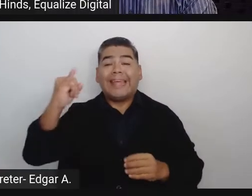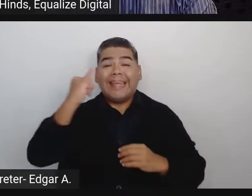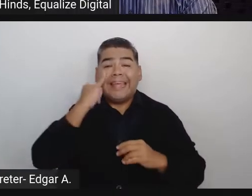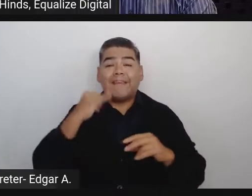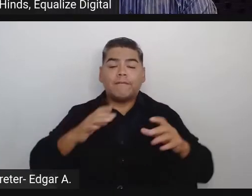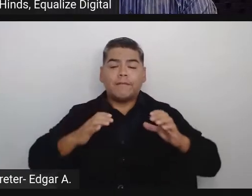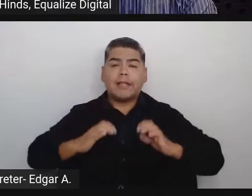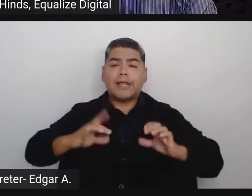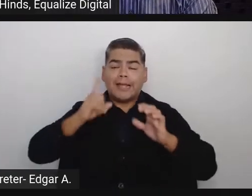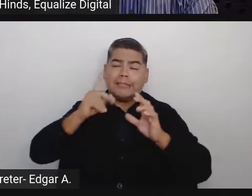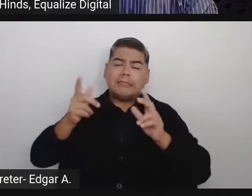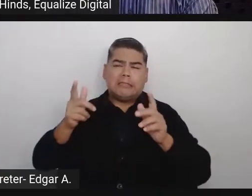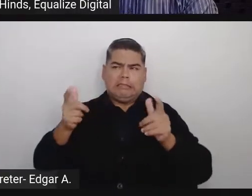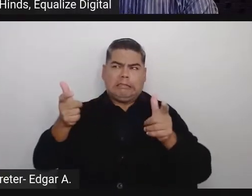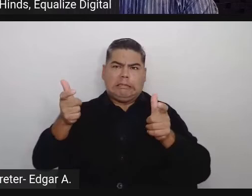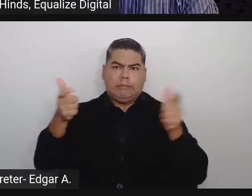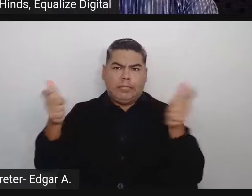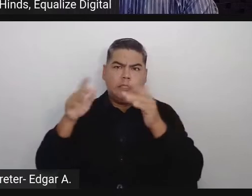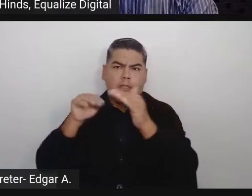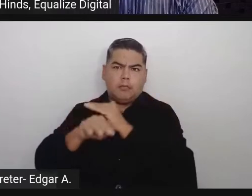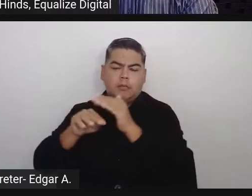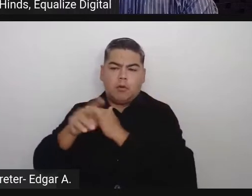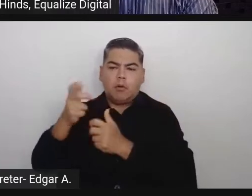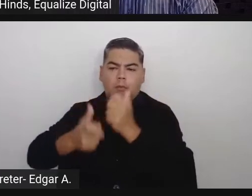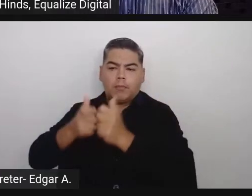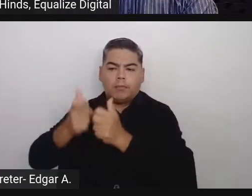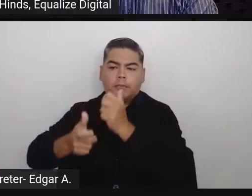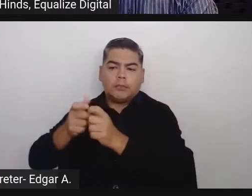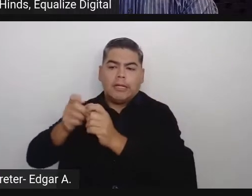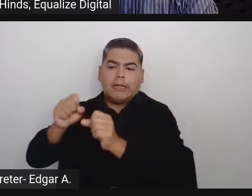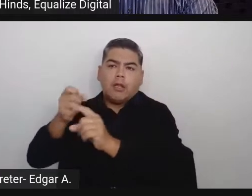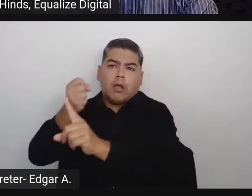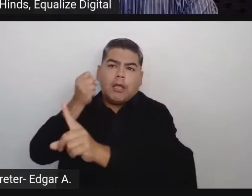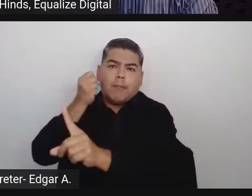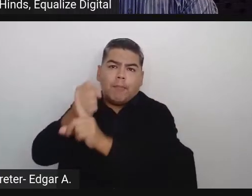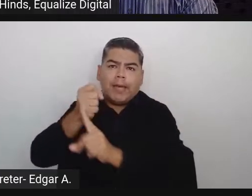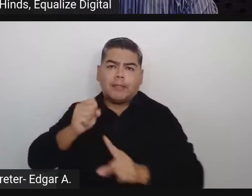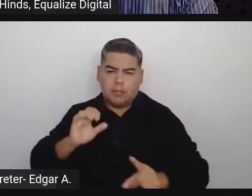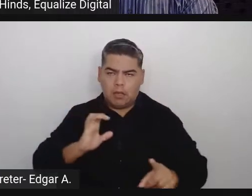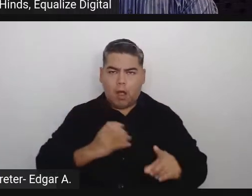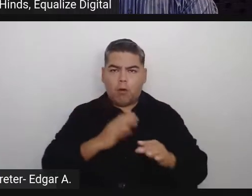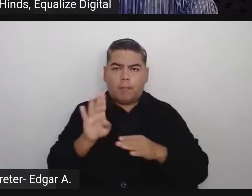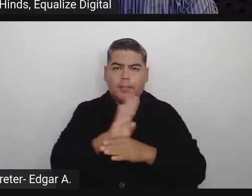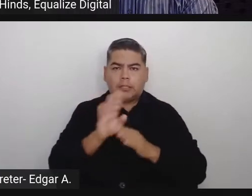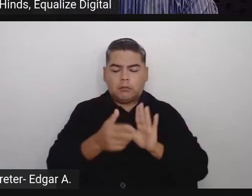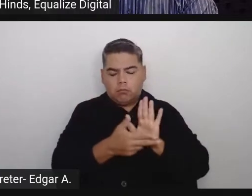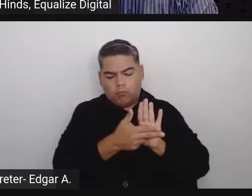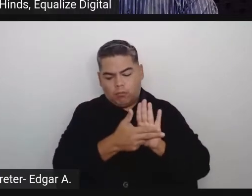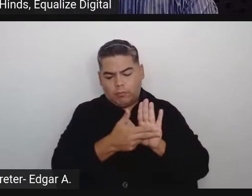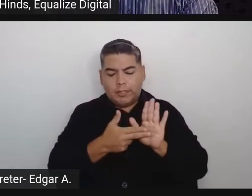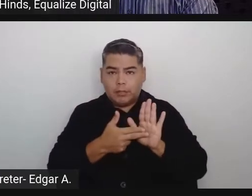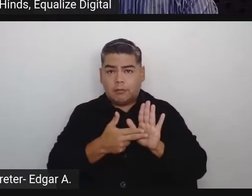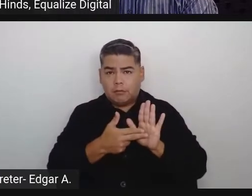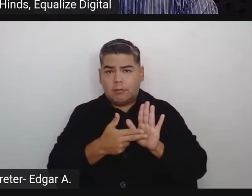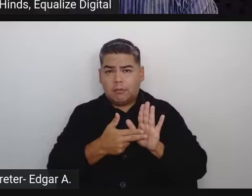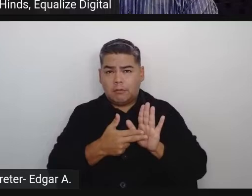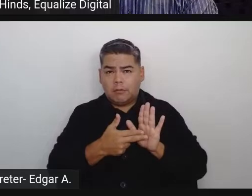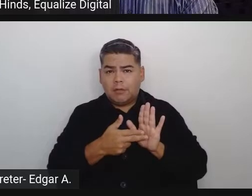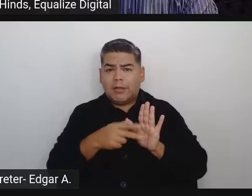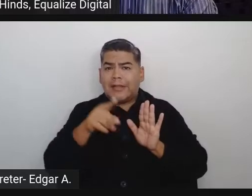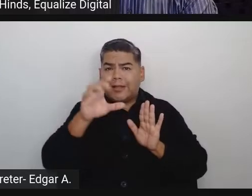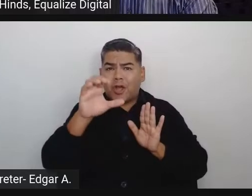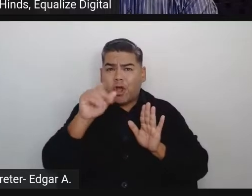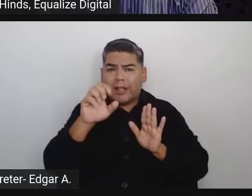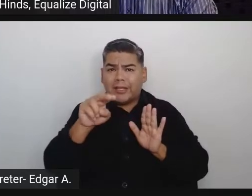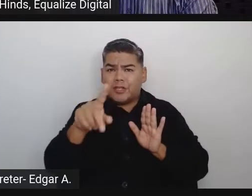their site, that to some degree it'll impact their reputation, right? Do you ever talk with Colleen? Do you ever talk with clients about that,